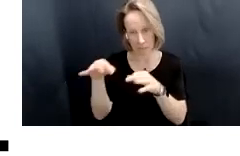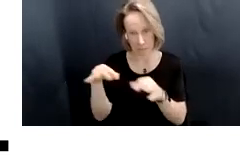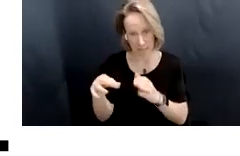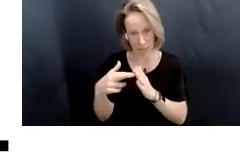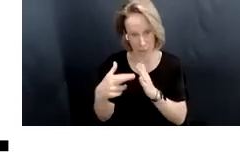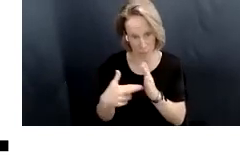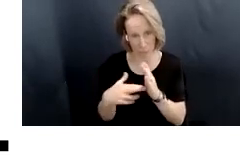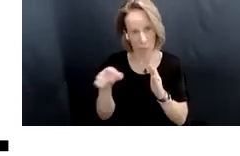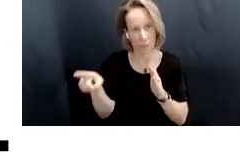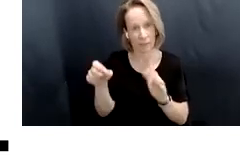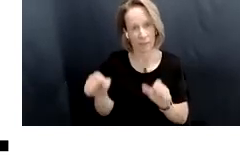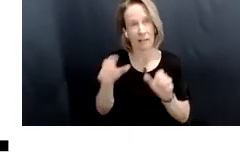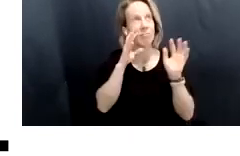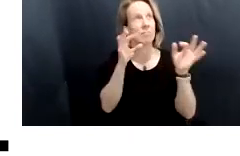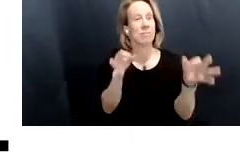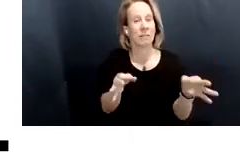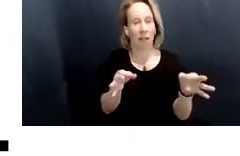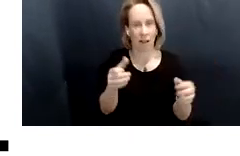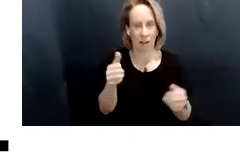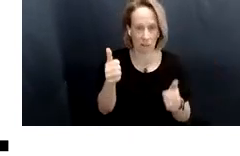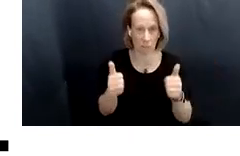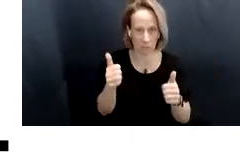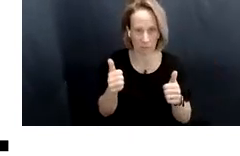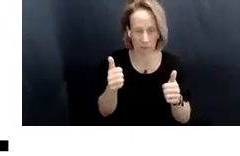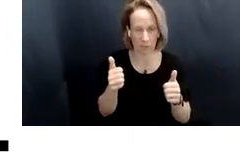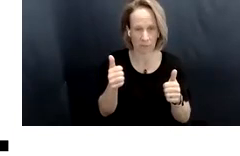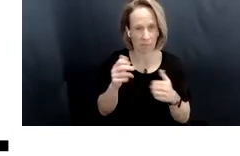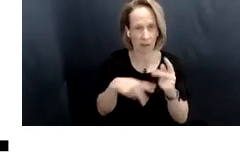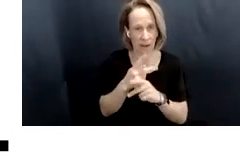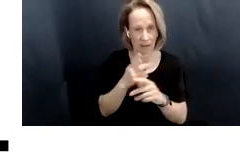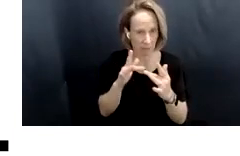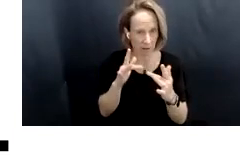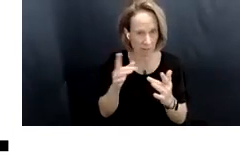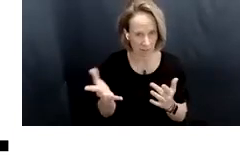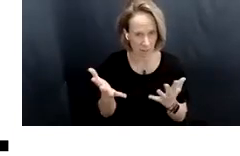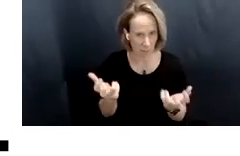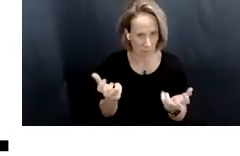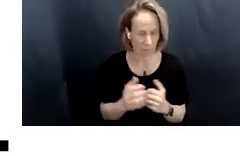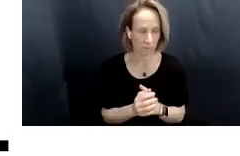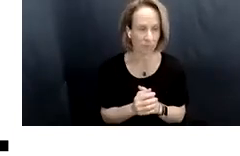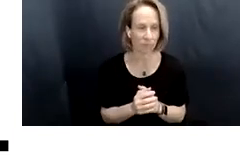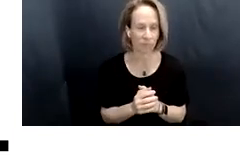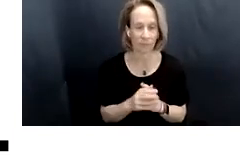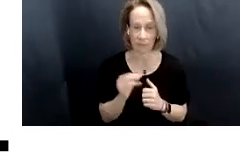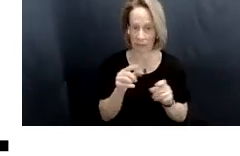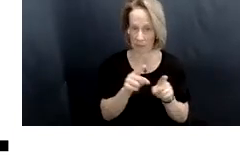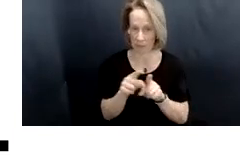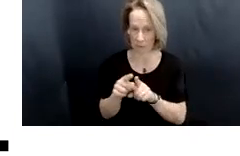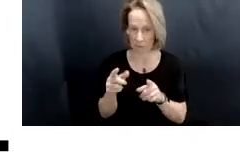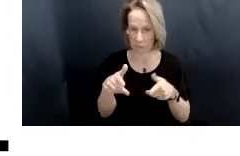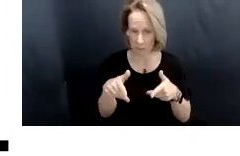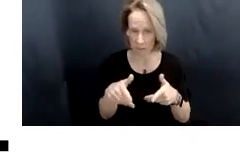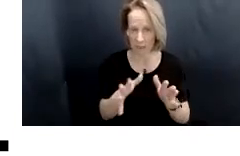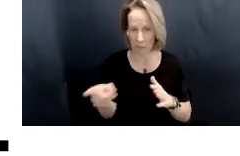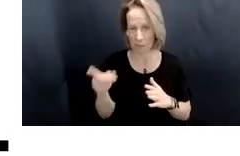about each of the platforms or forms of contact that they choose. This will also allow them to really think